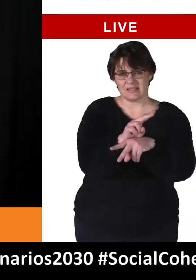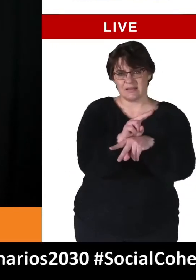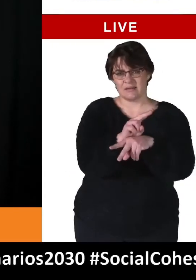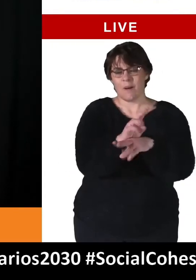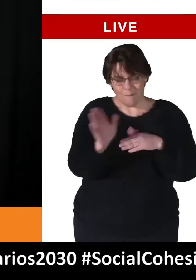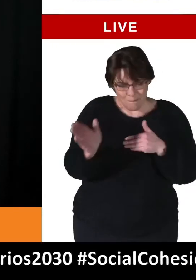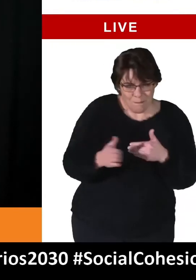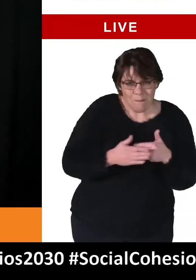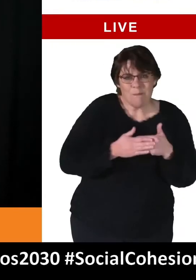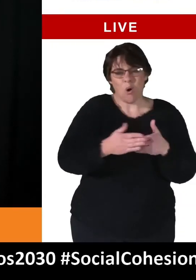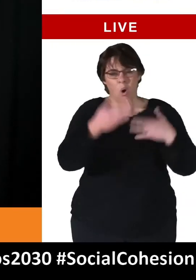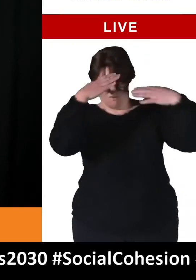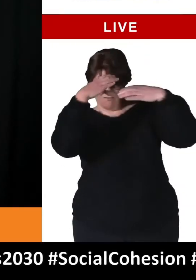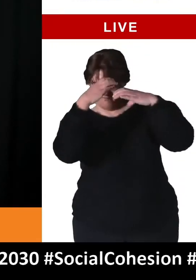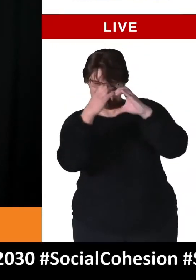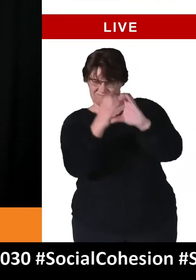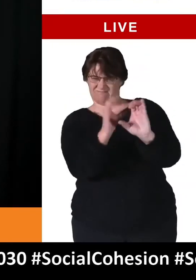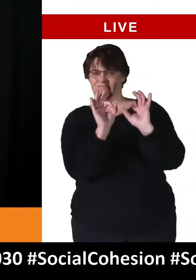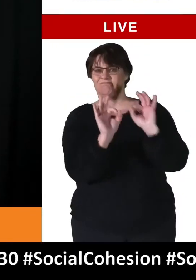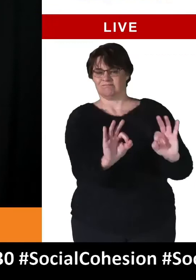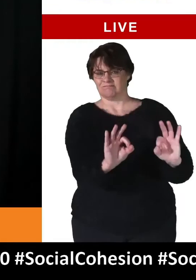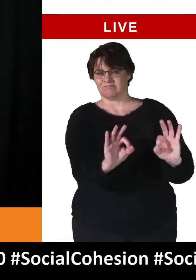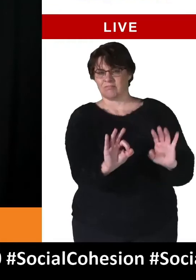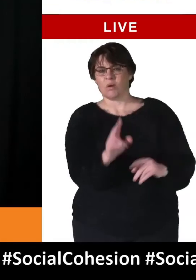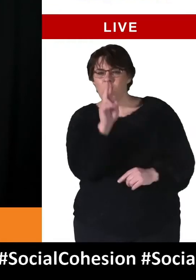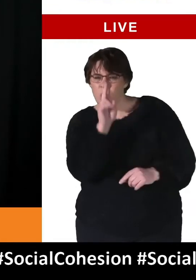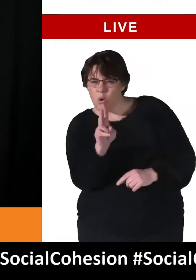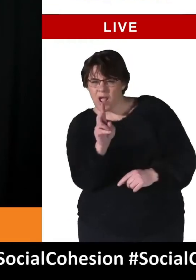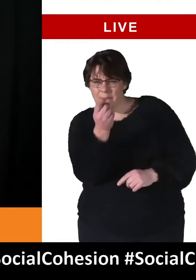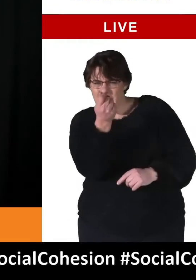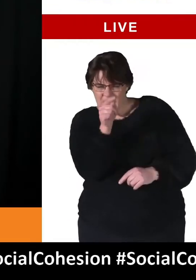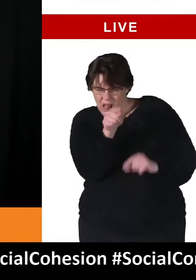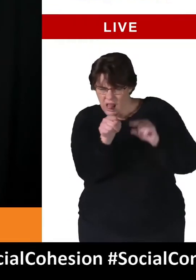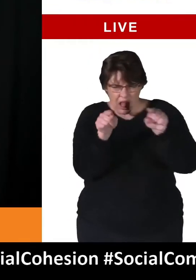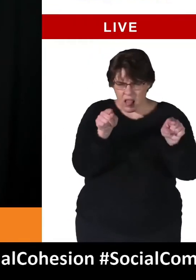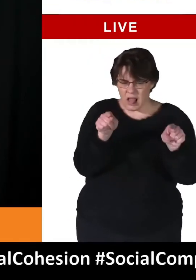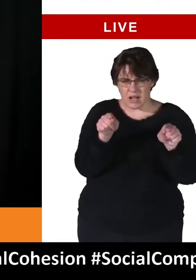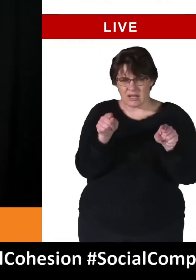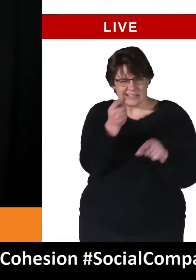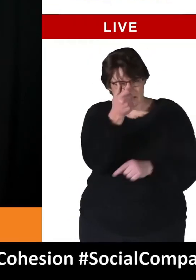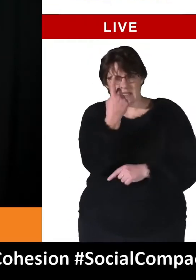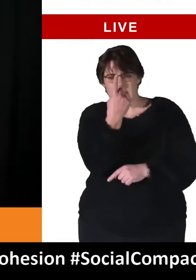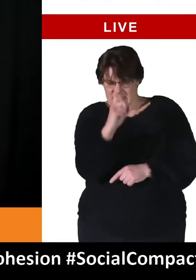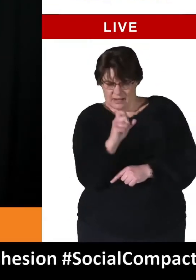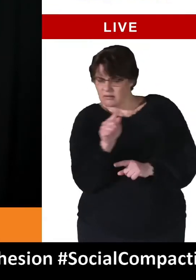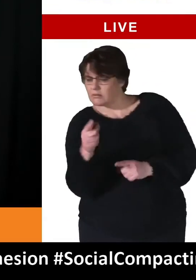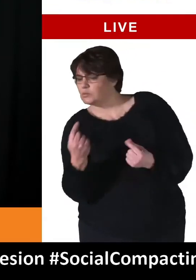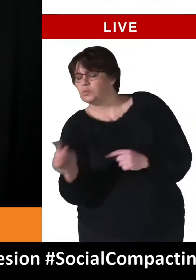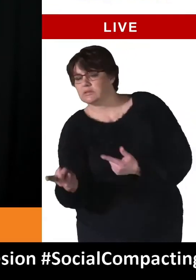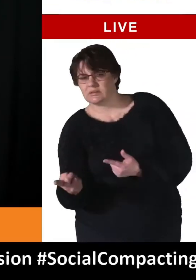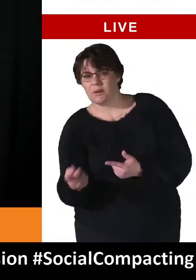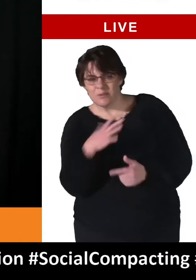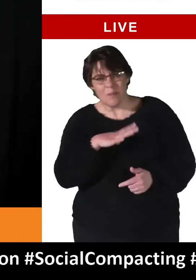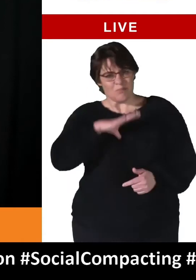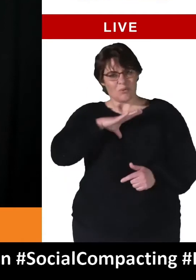be more focused, because we watch the little sense because we know they count. We should be proud that more